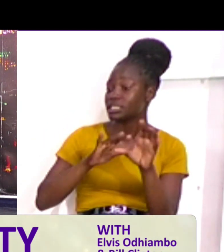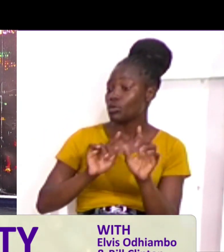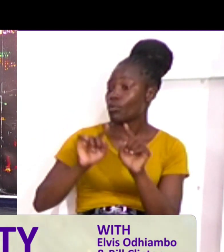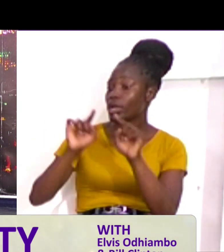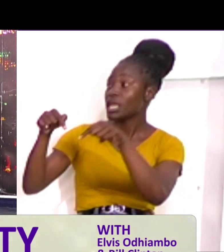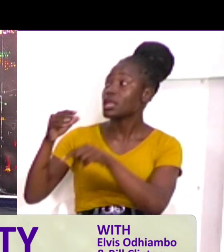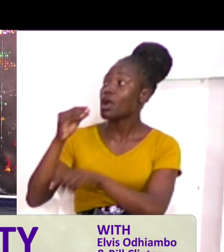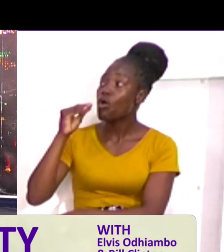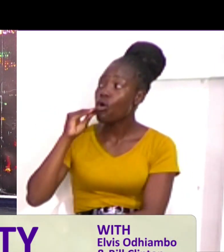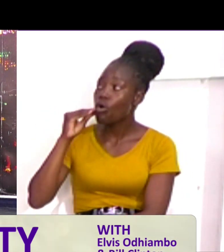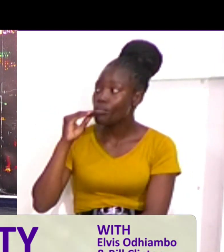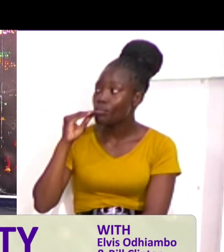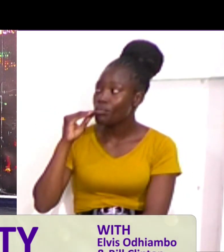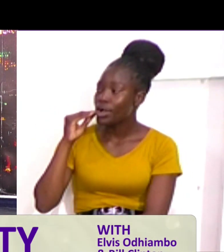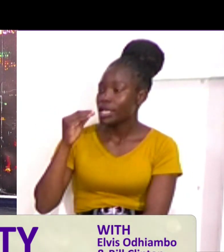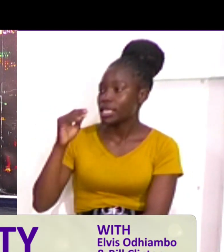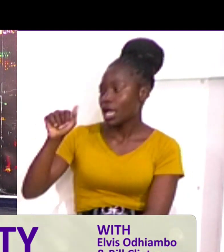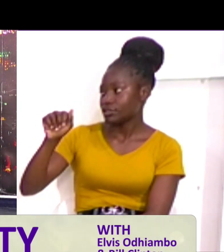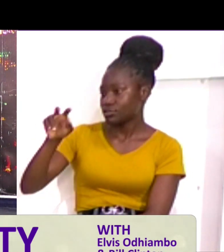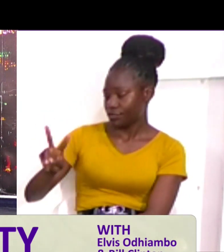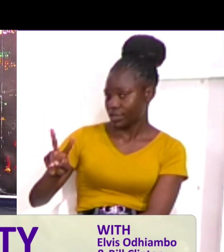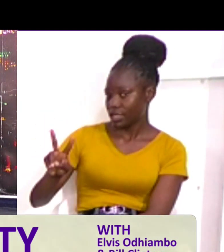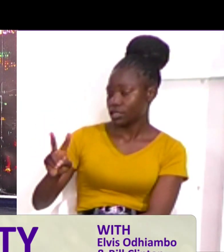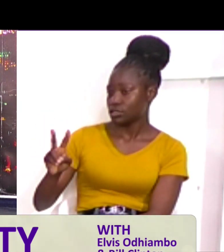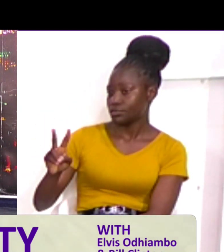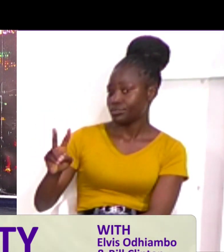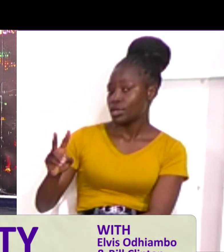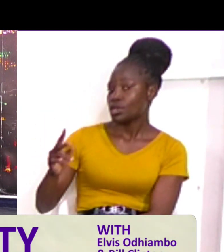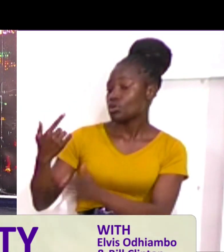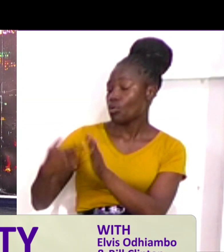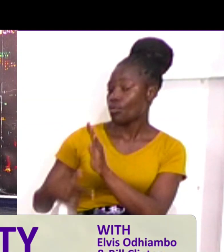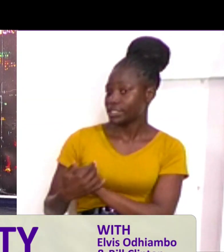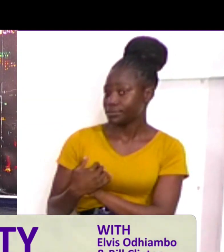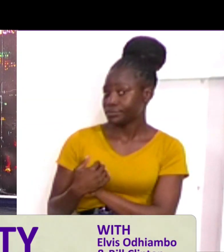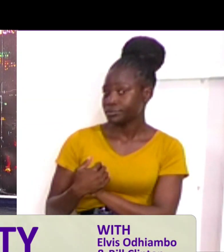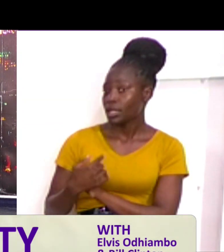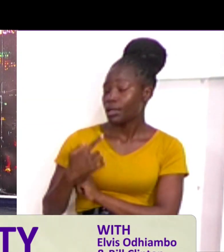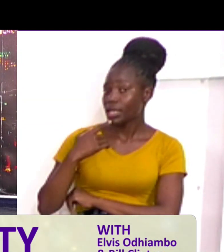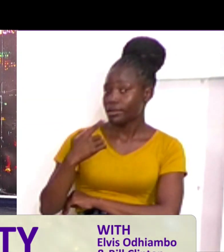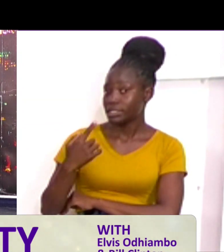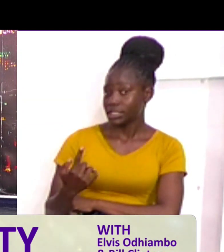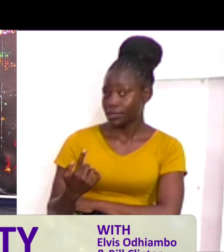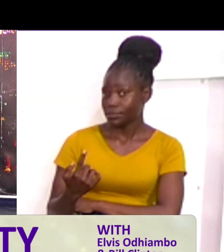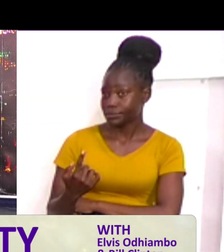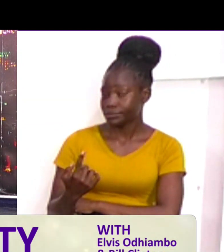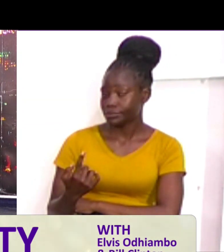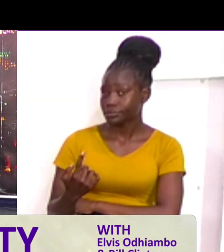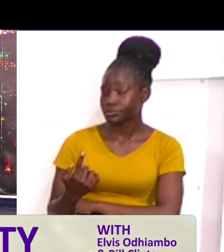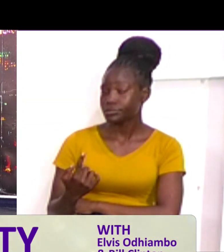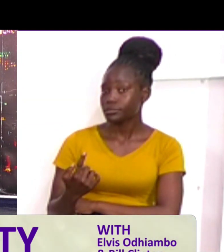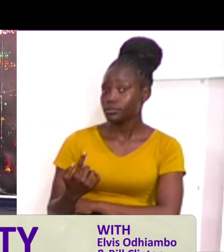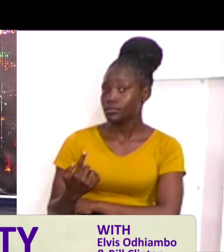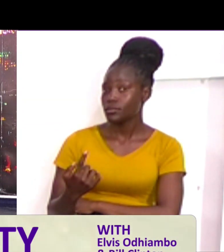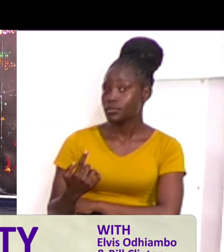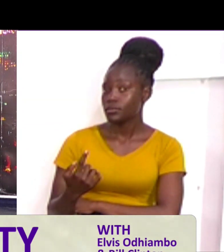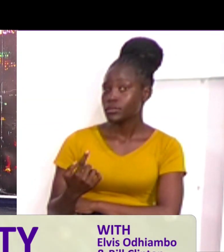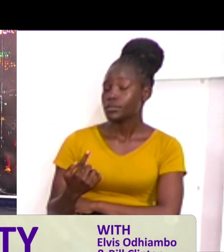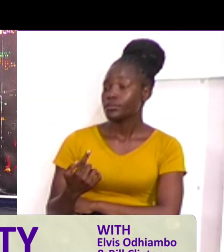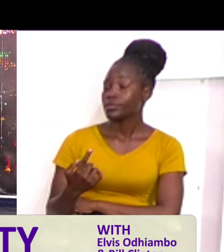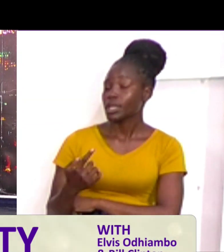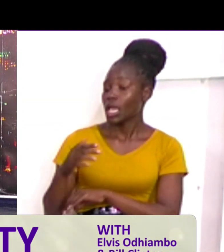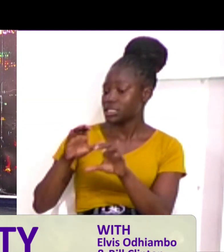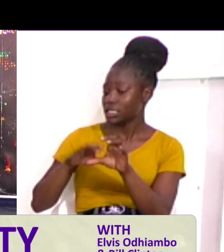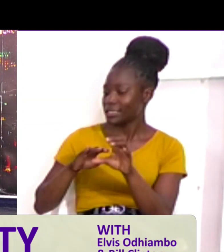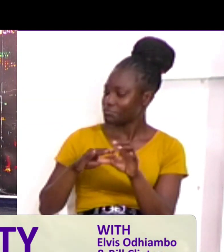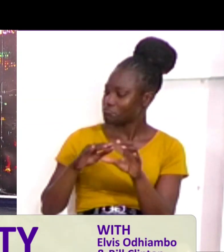home. Chelsea will be away. Yes. So what I will say, Chelsea, it is